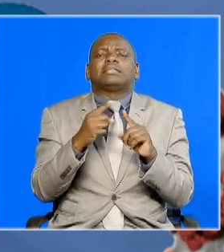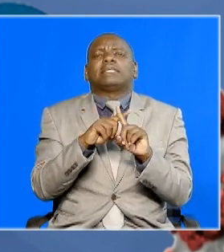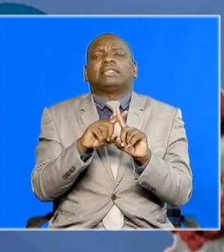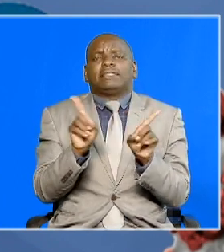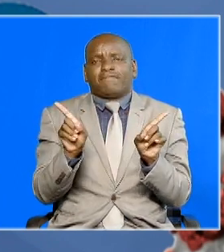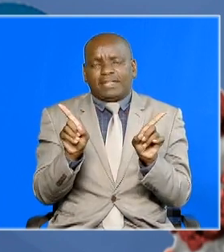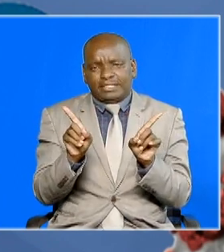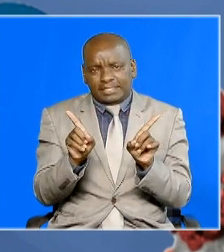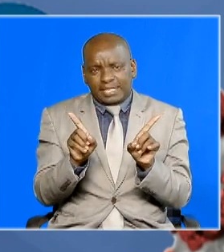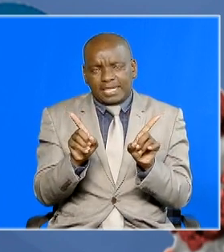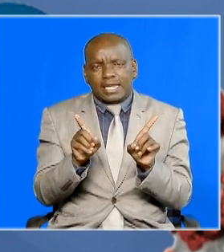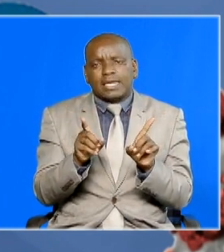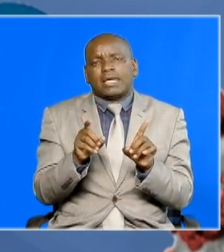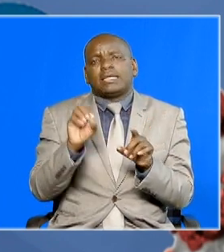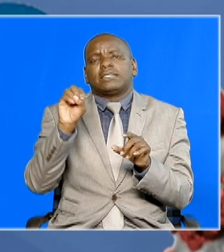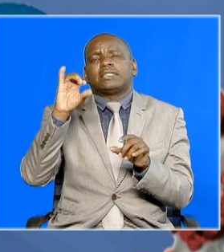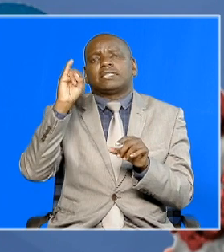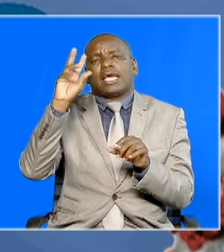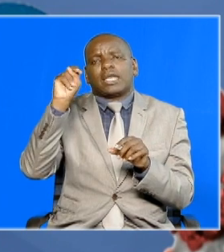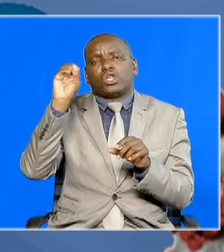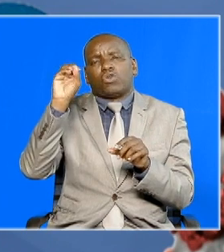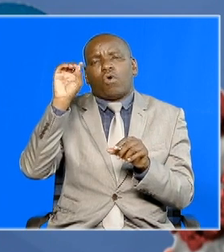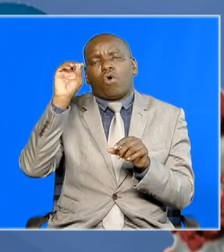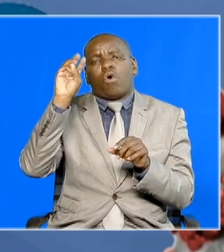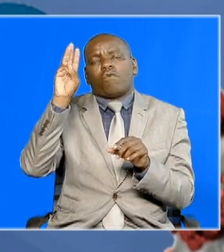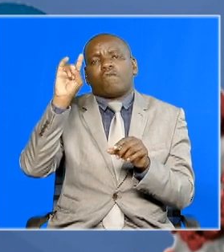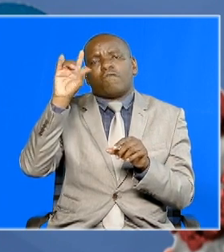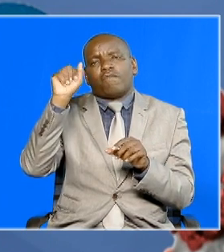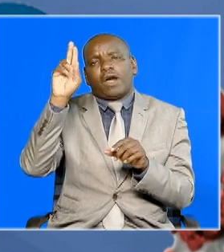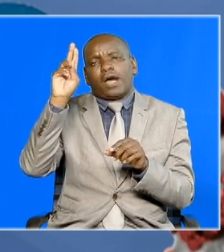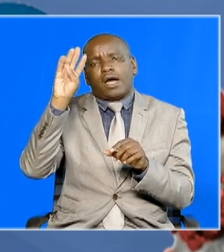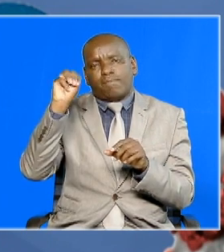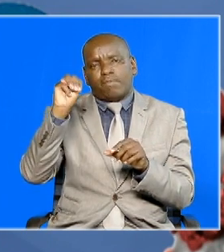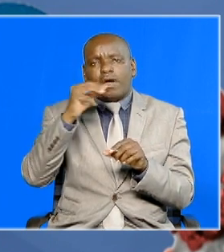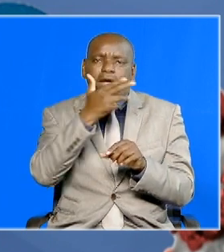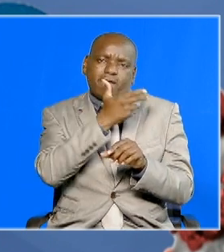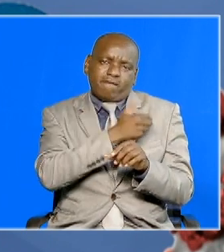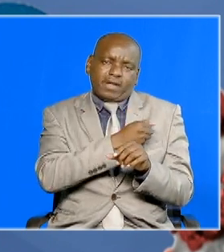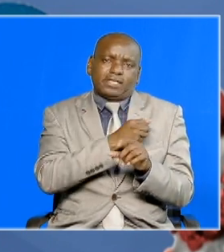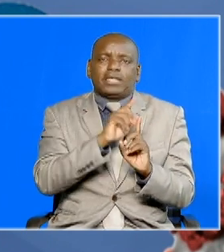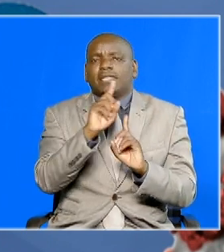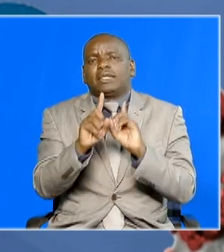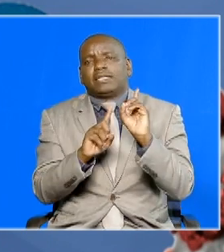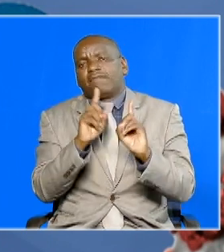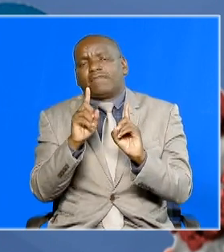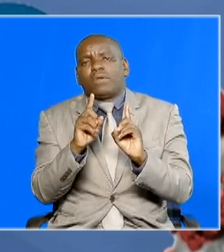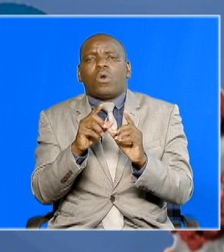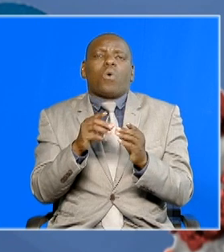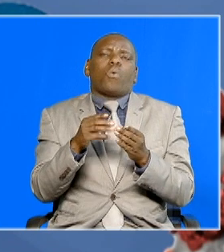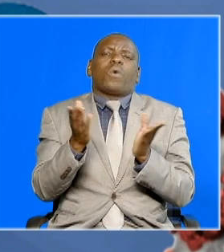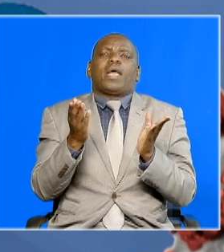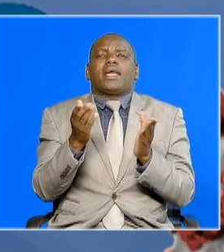difference between the Sinopharm vaccine and other vaccines on the market? Some have said, why just the